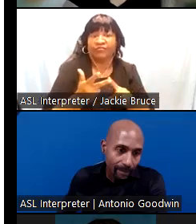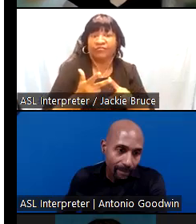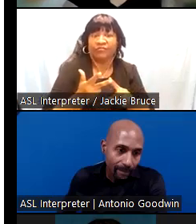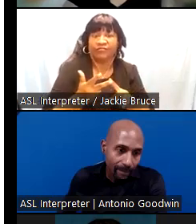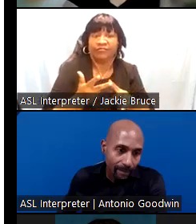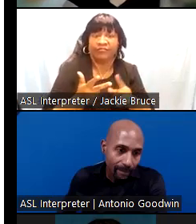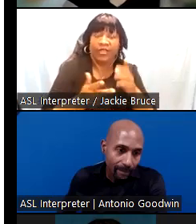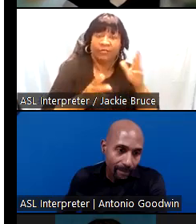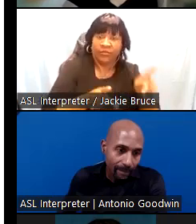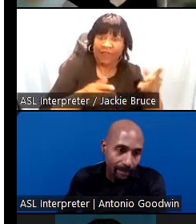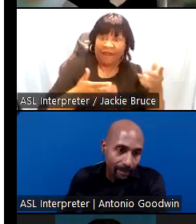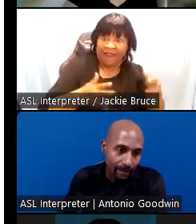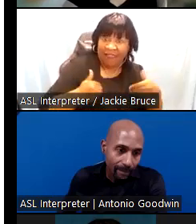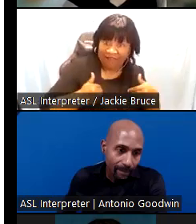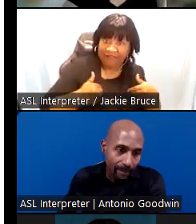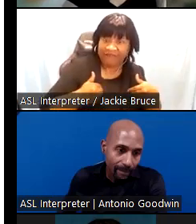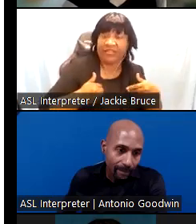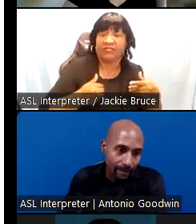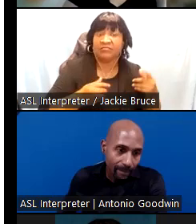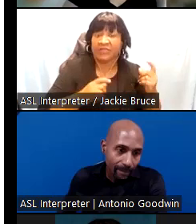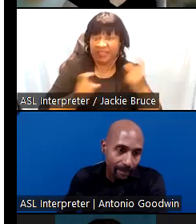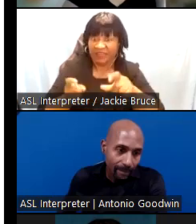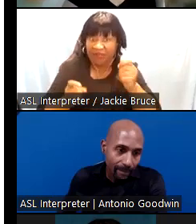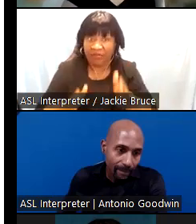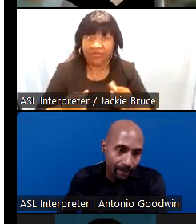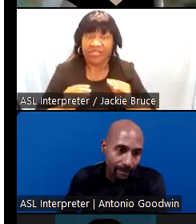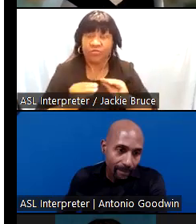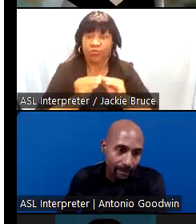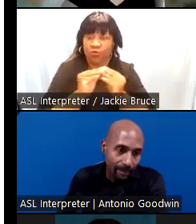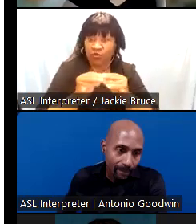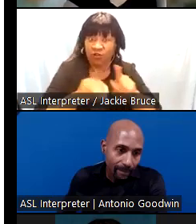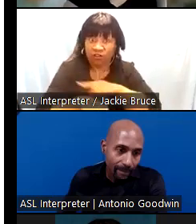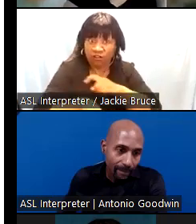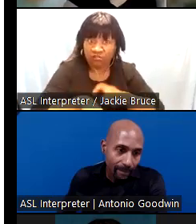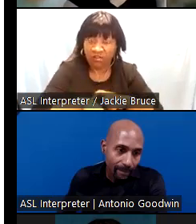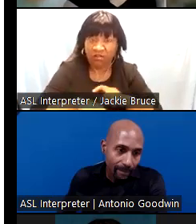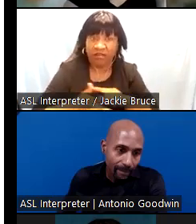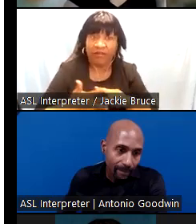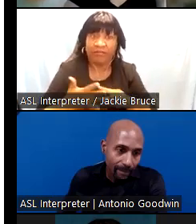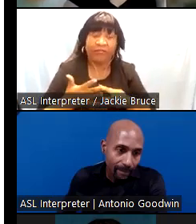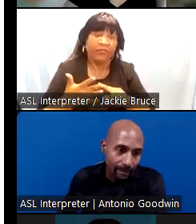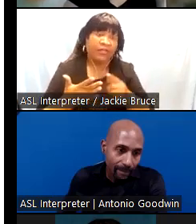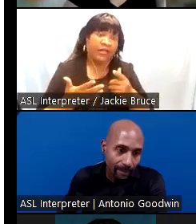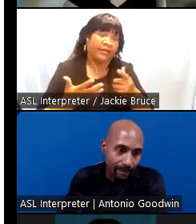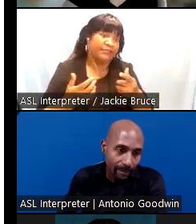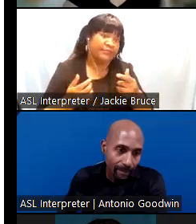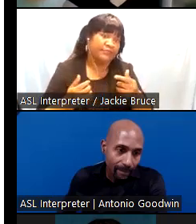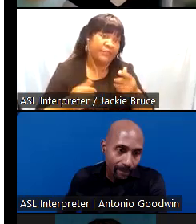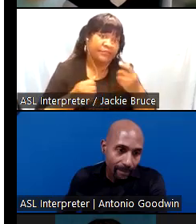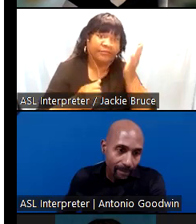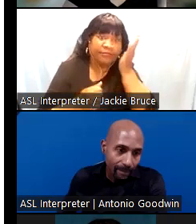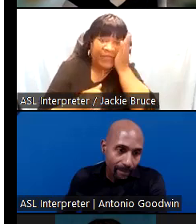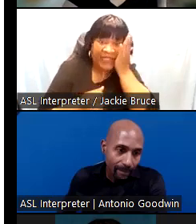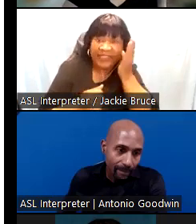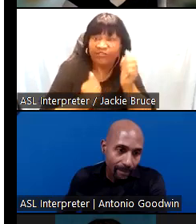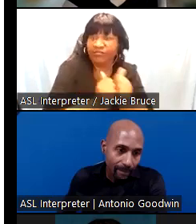someone who has monkeypox, sex or kissing for a long time with somebody who has monkeypox, sharing a